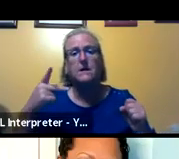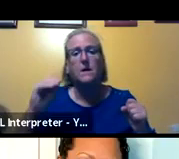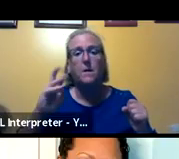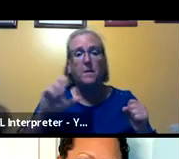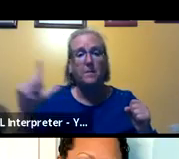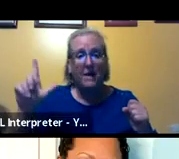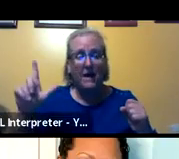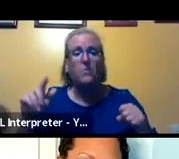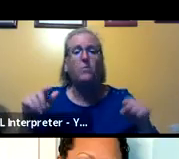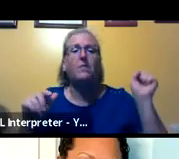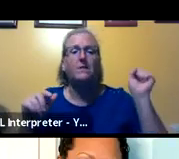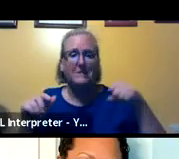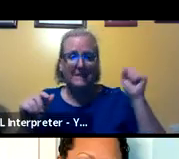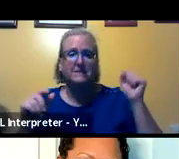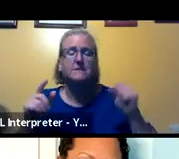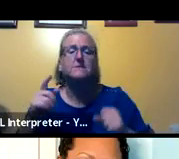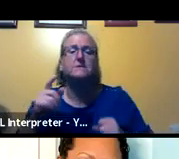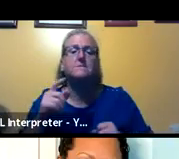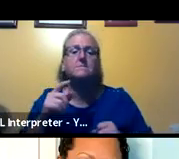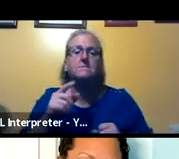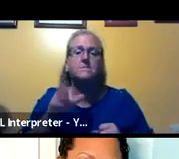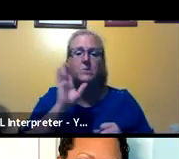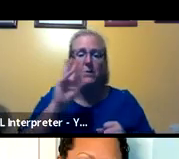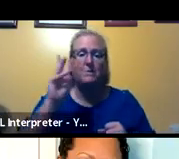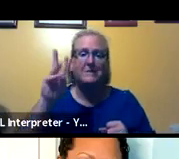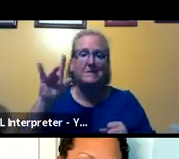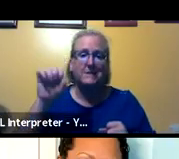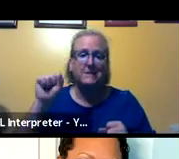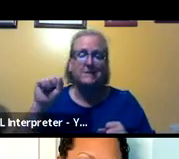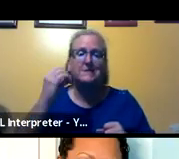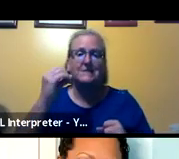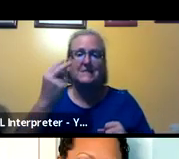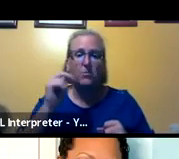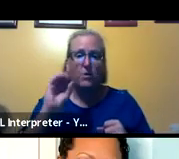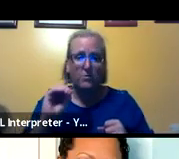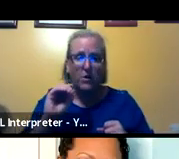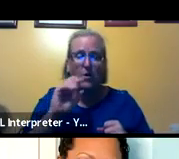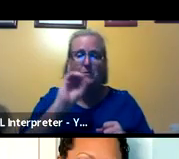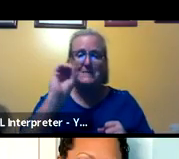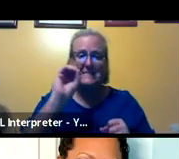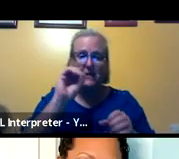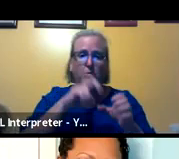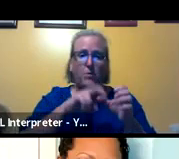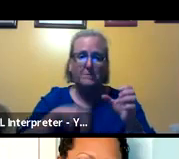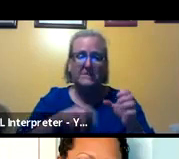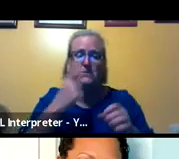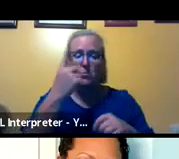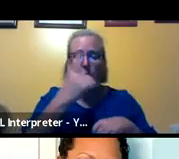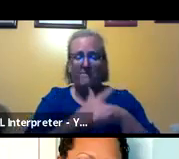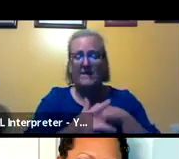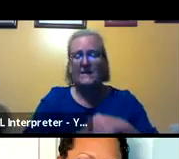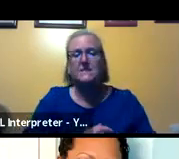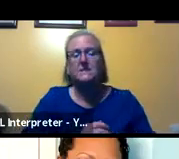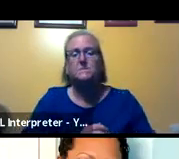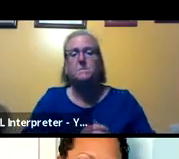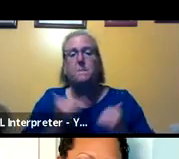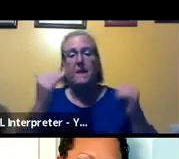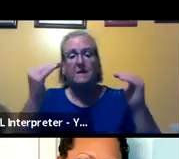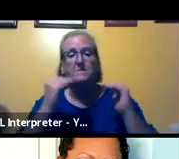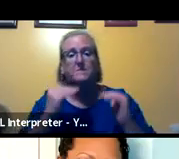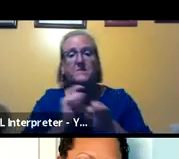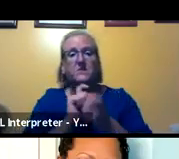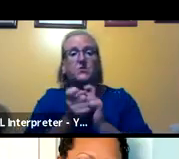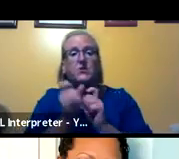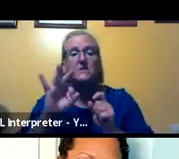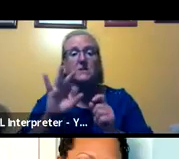Powell also votes yes. The motion carries 6 yes, 0 no, 0 abstentions, and 1 vacancy. Next up, we have change